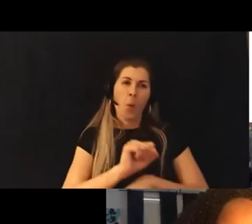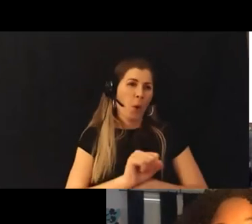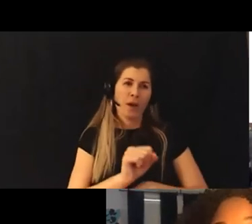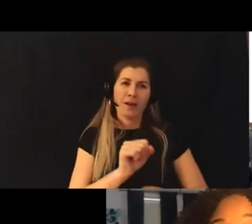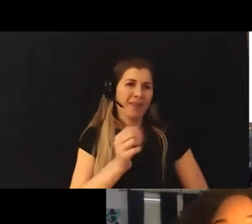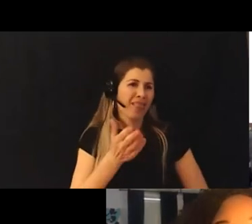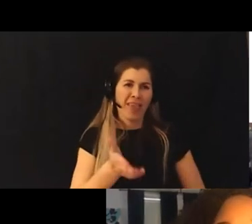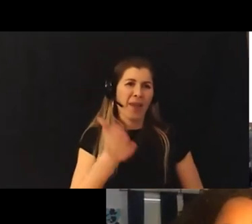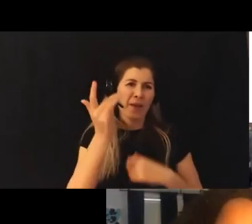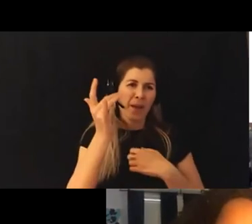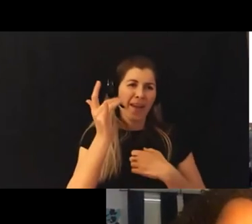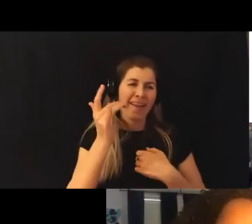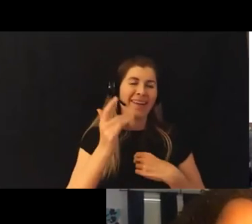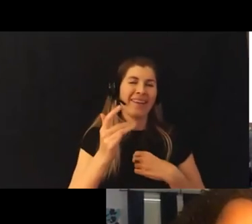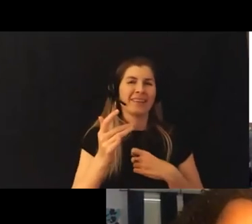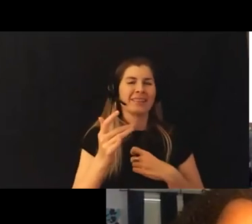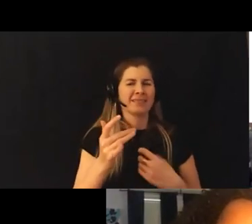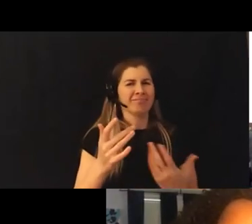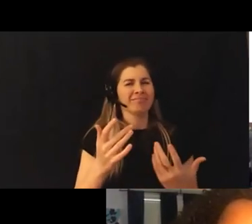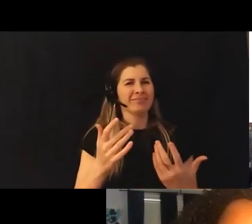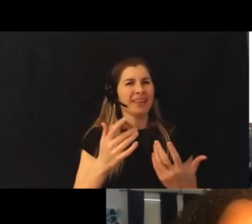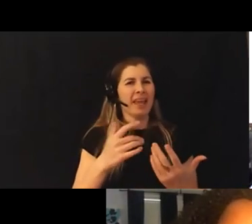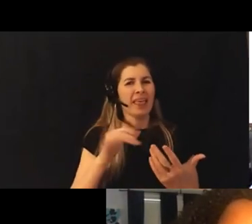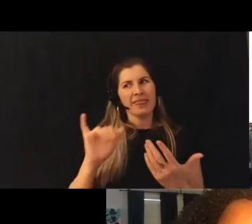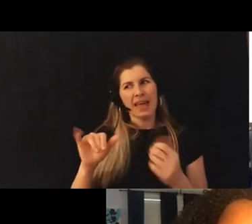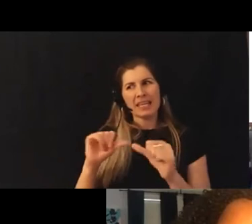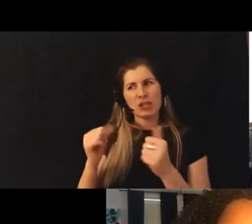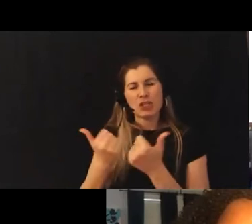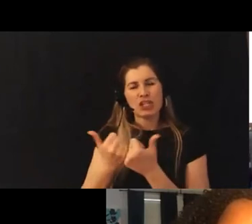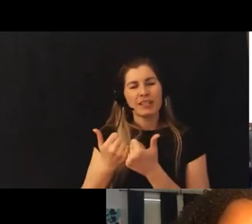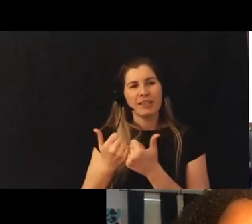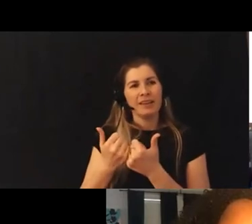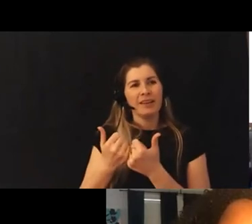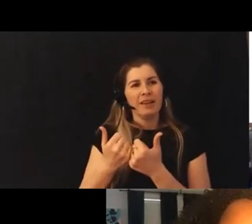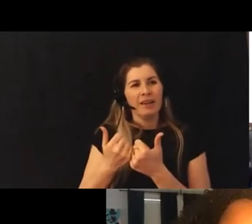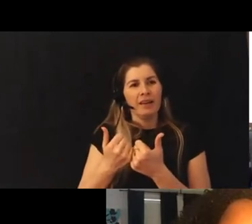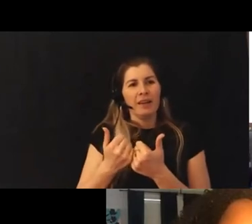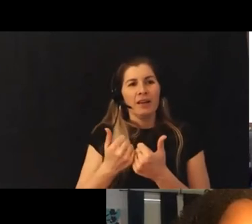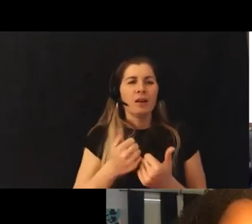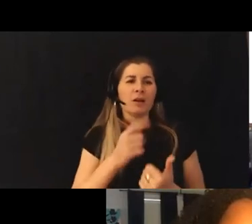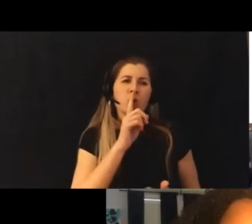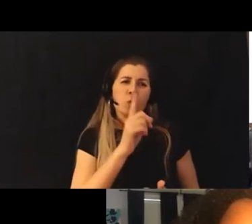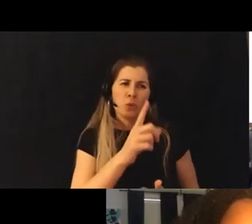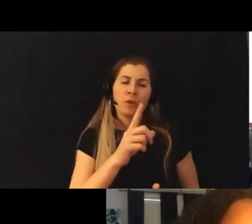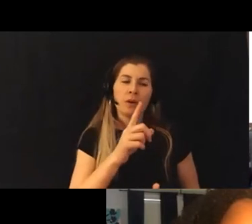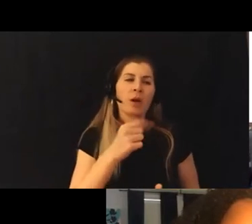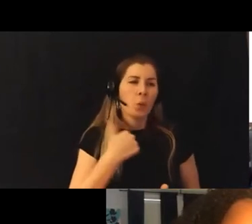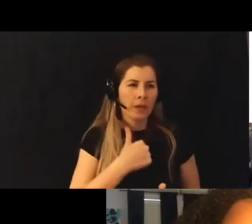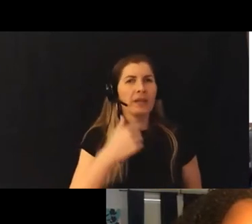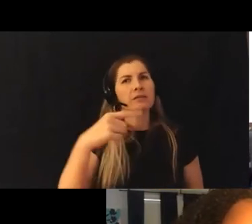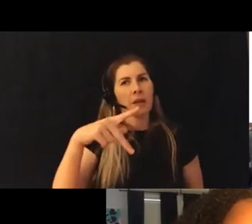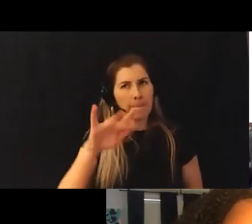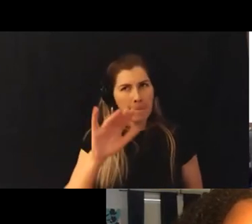that is so important about the agency, is that, you know, we're not private philanthropy. We are a public